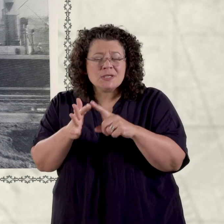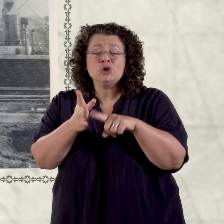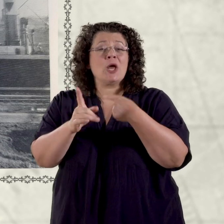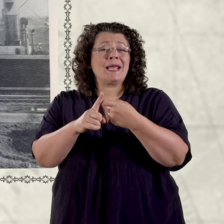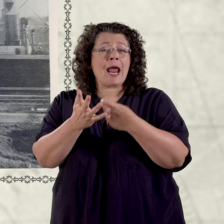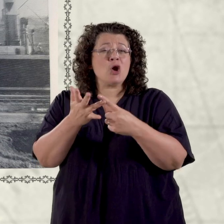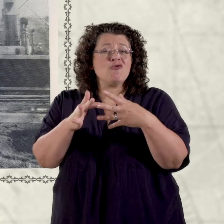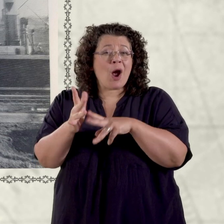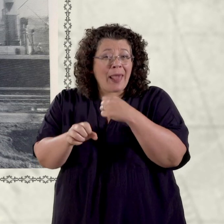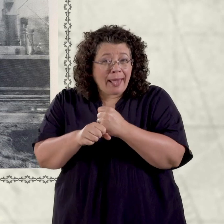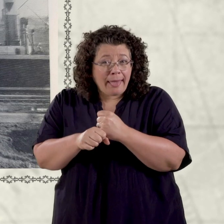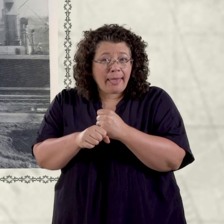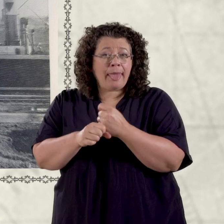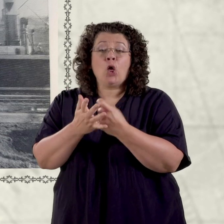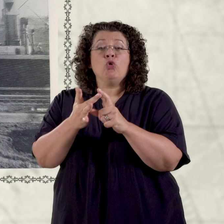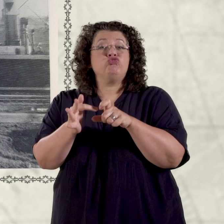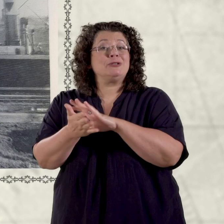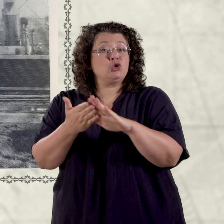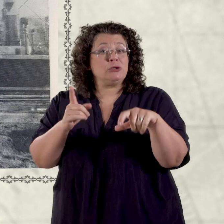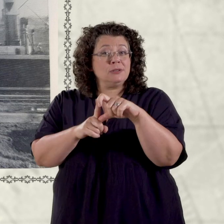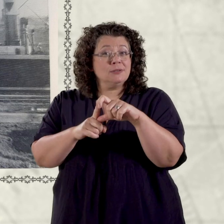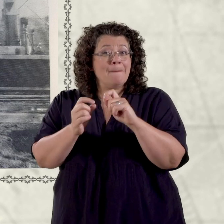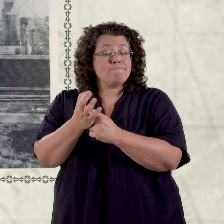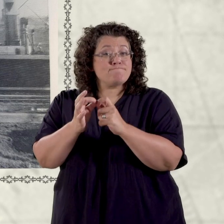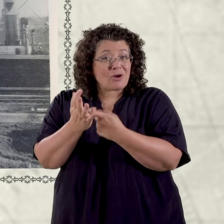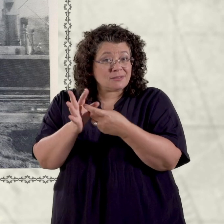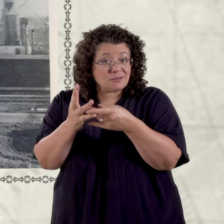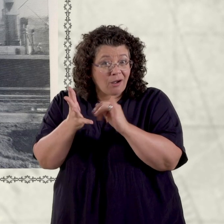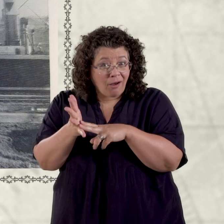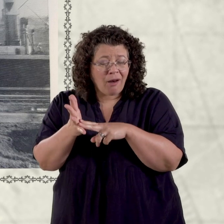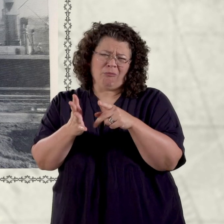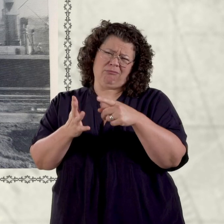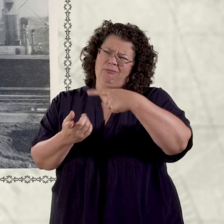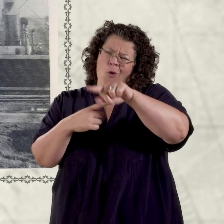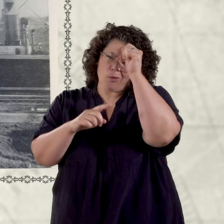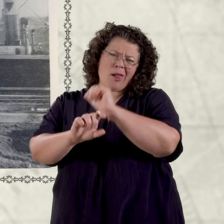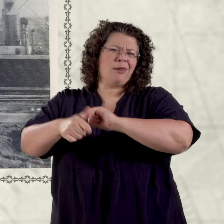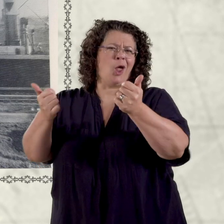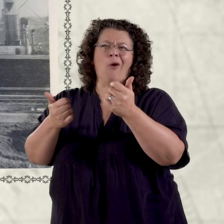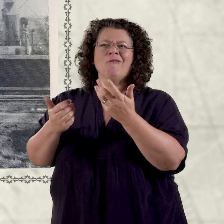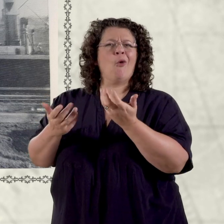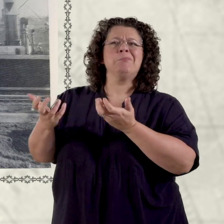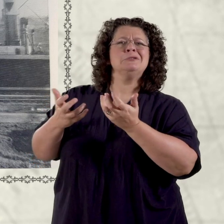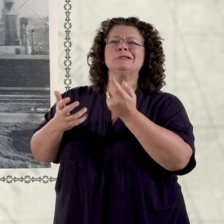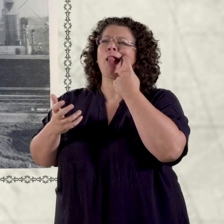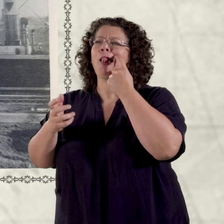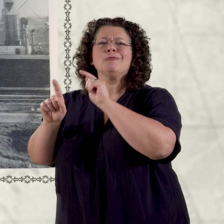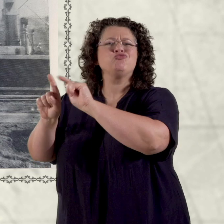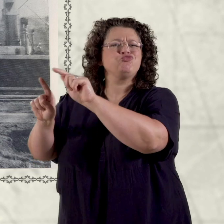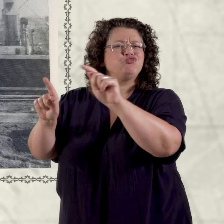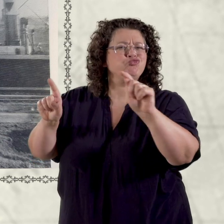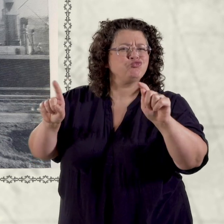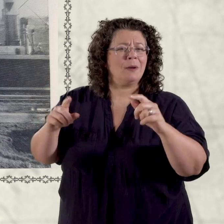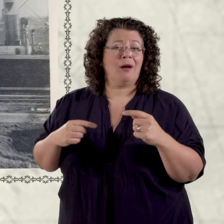are known as tycoons. And I'm very glad to say that I'm known as the first tycoon